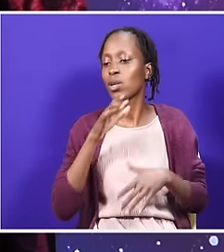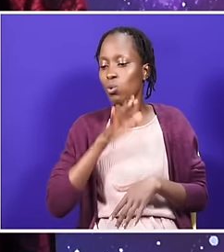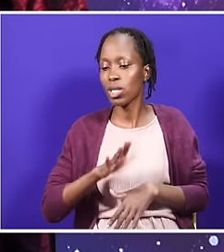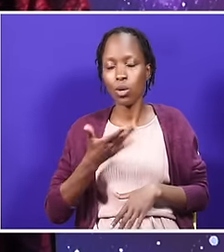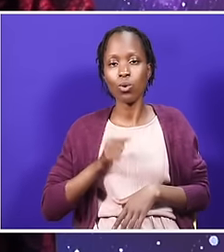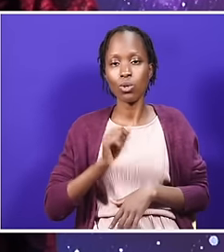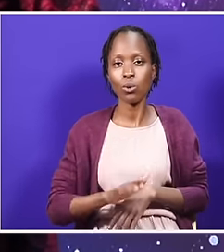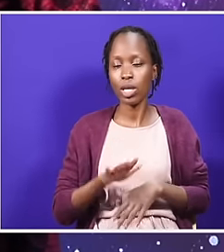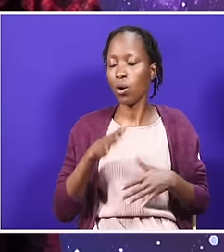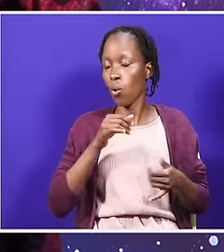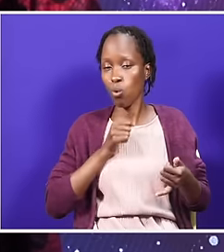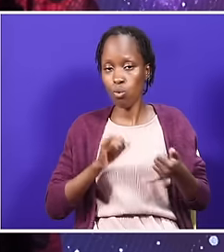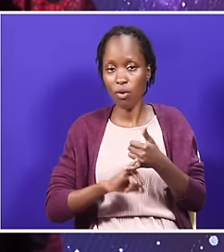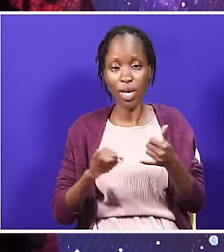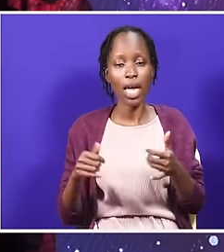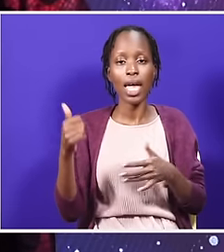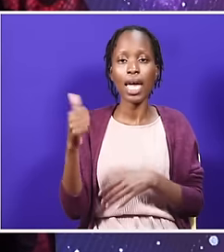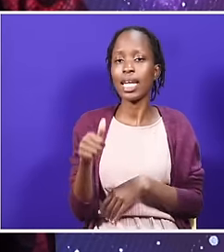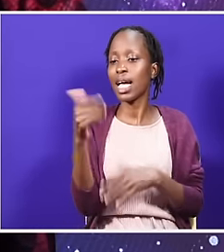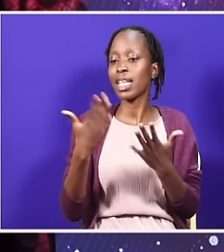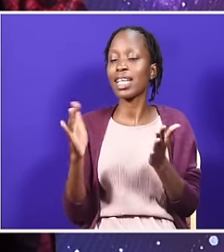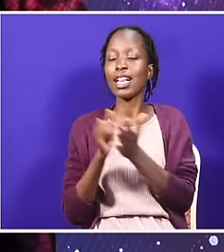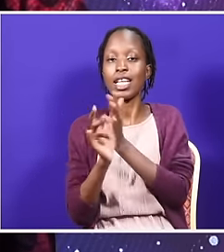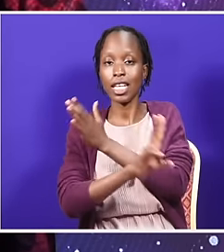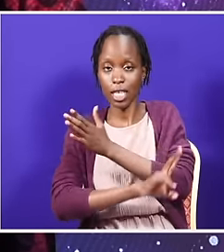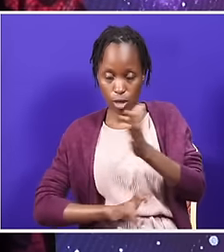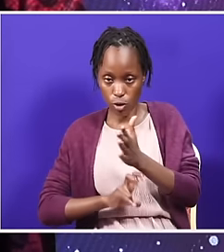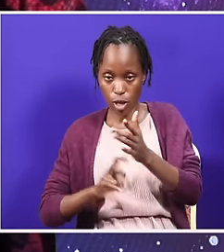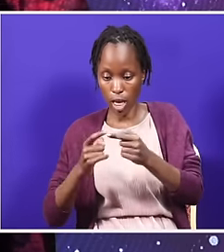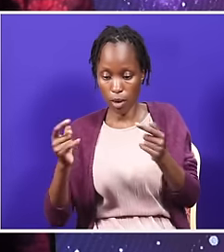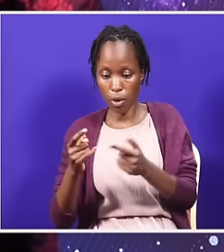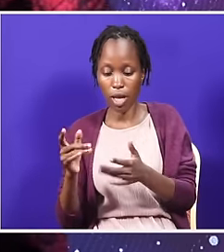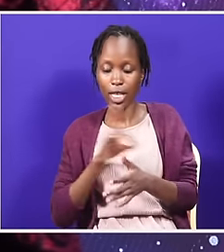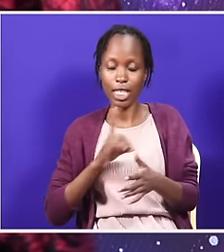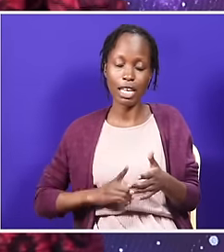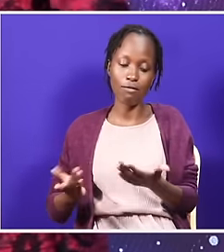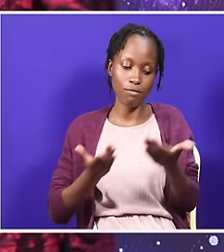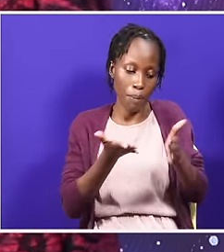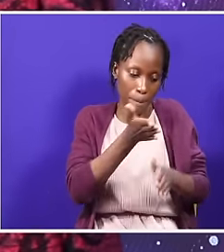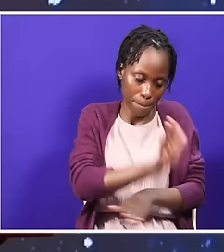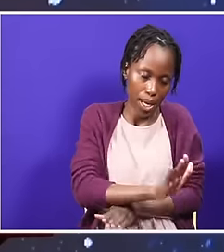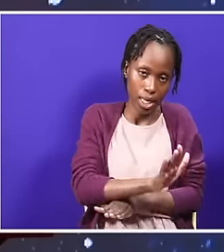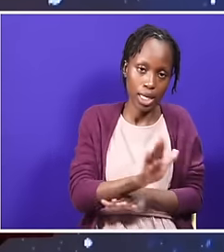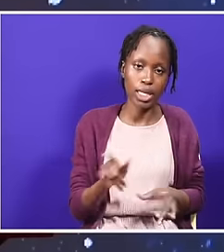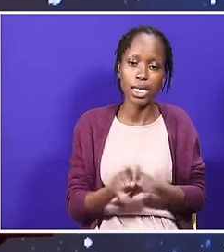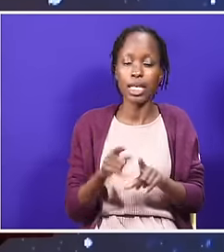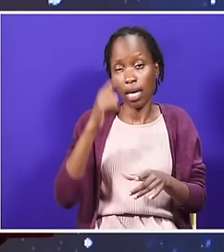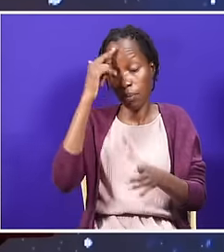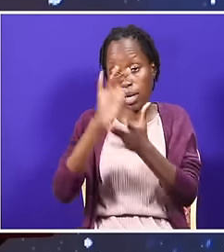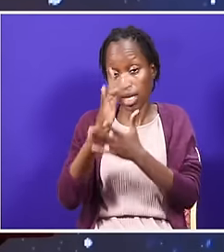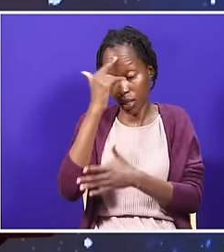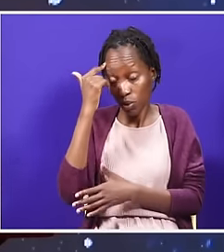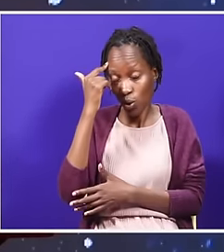nor daughter nor wife, anything else that had been taken, he brought everything back. And I believe it